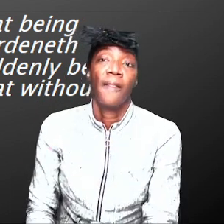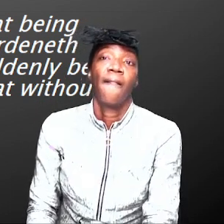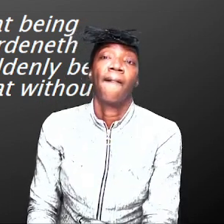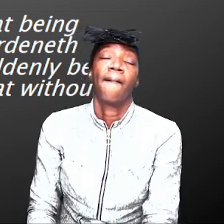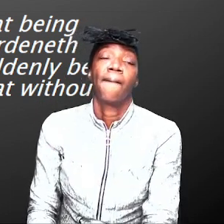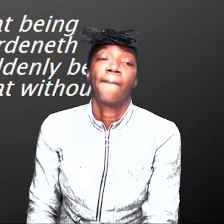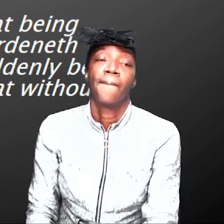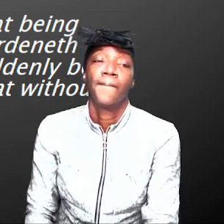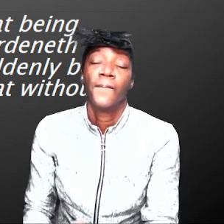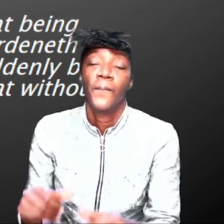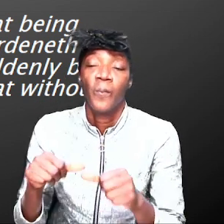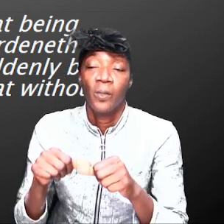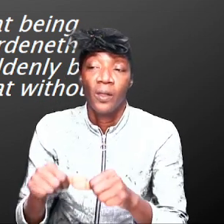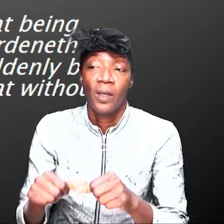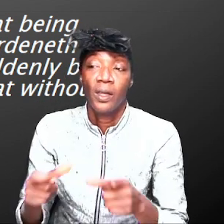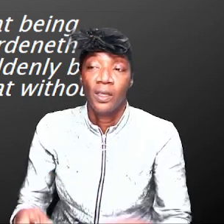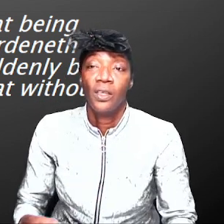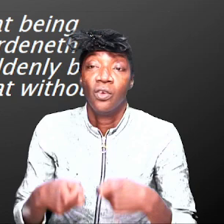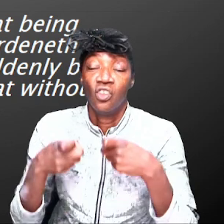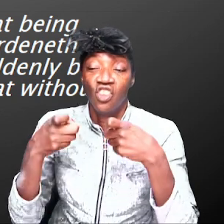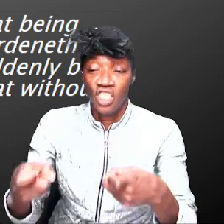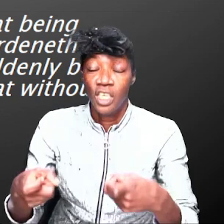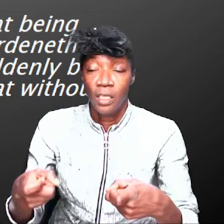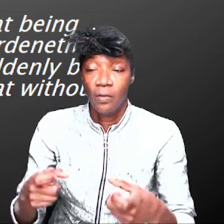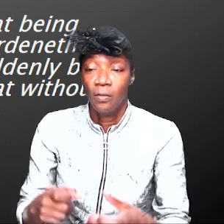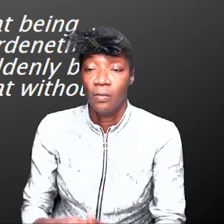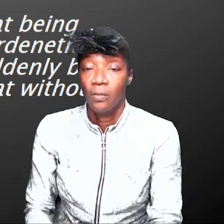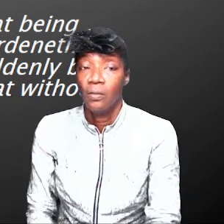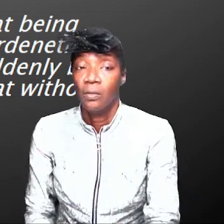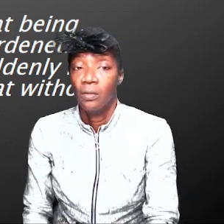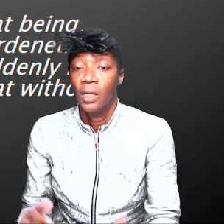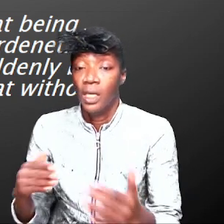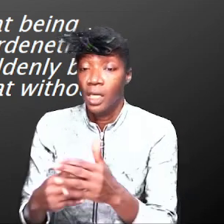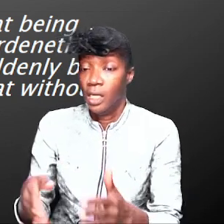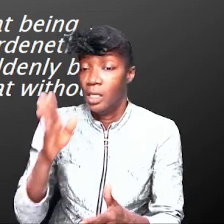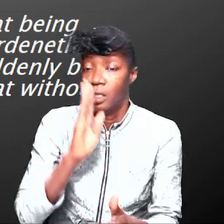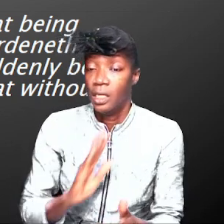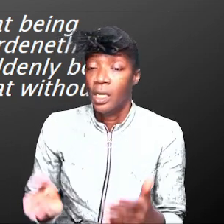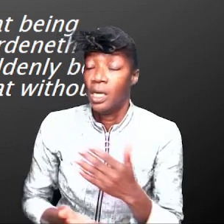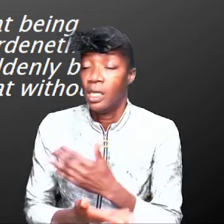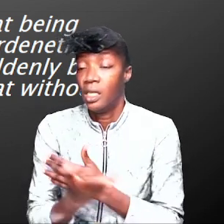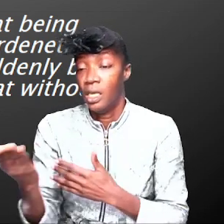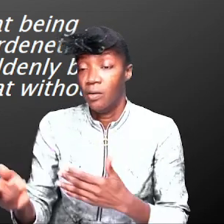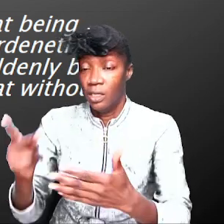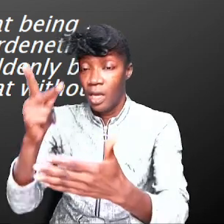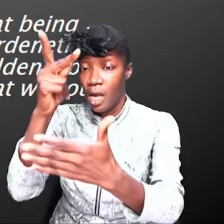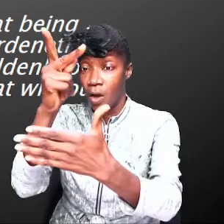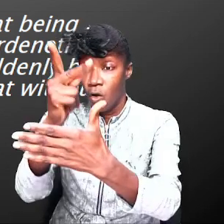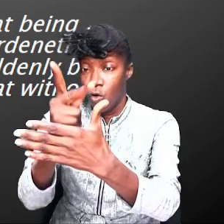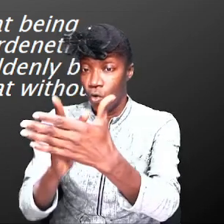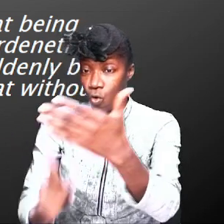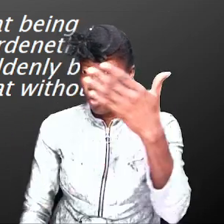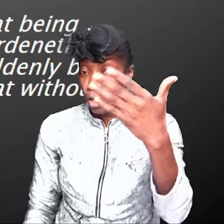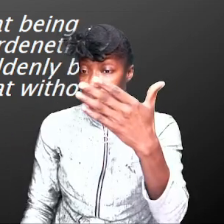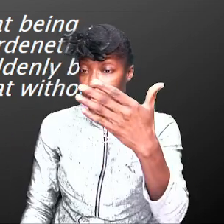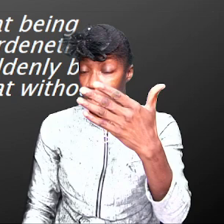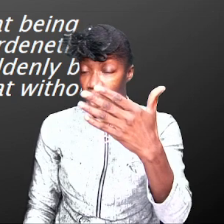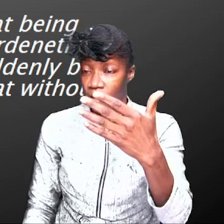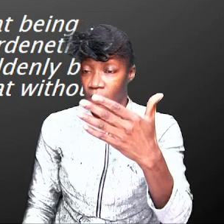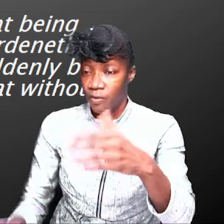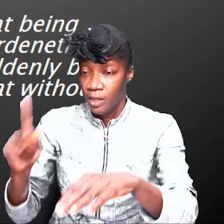if we continue to sin presumptuously, there is a cutoff point. Yes, God